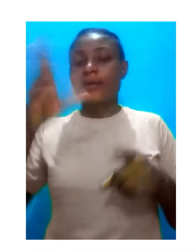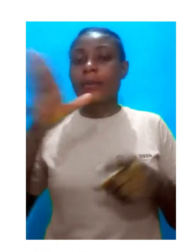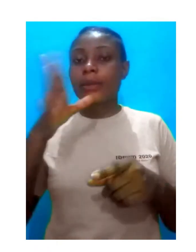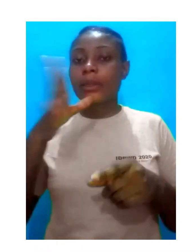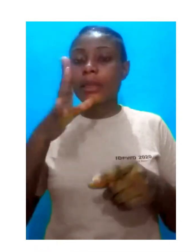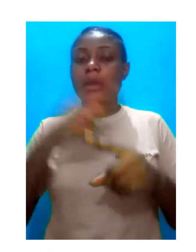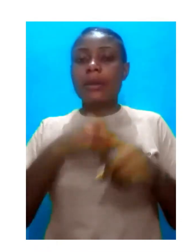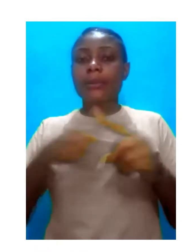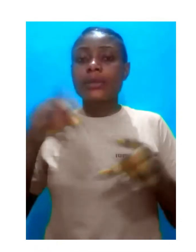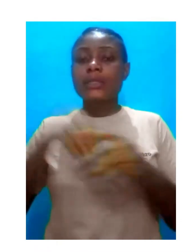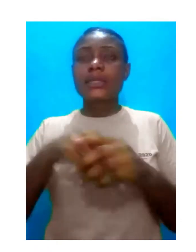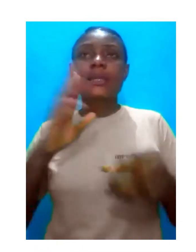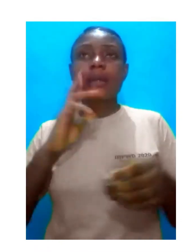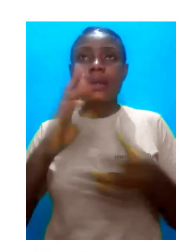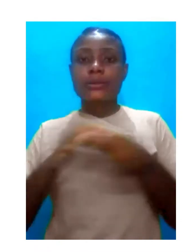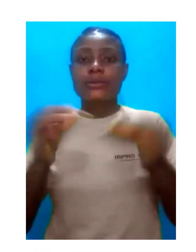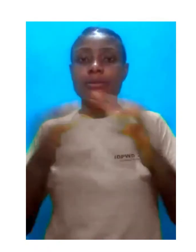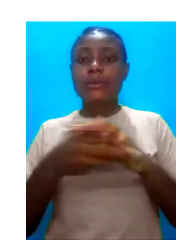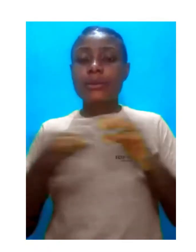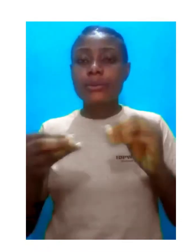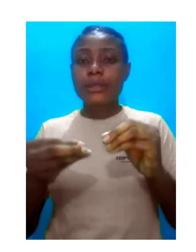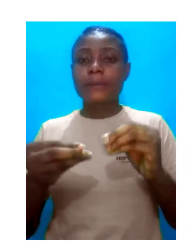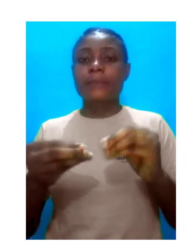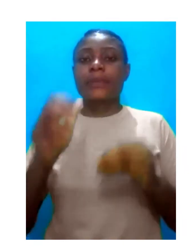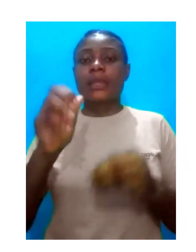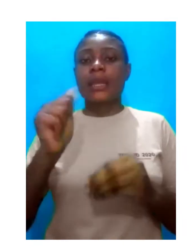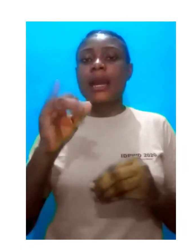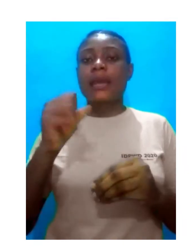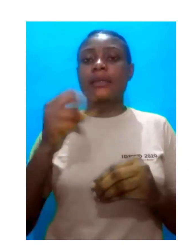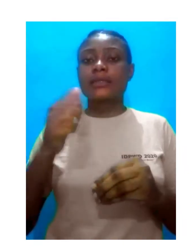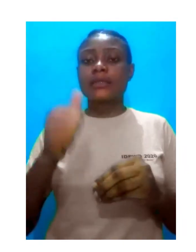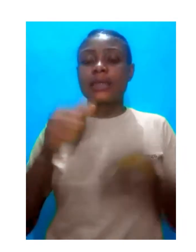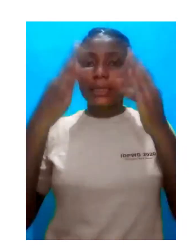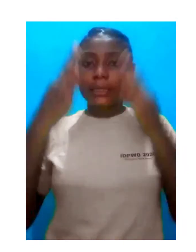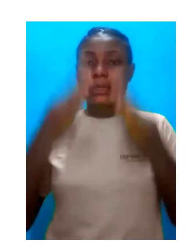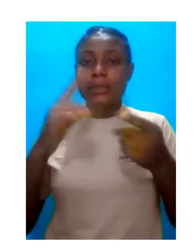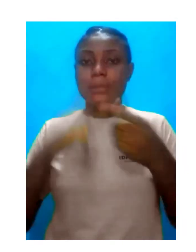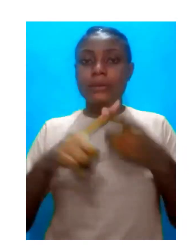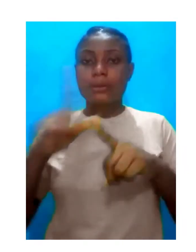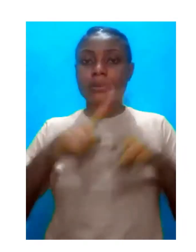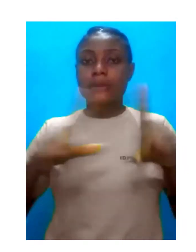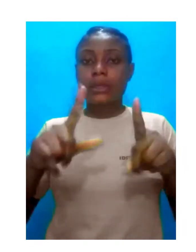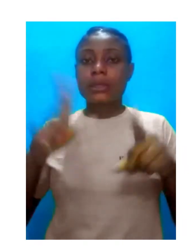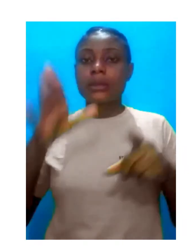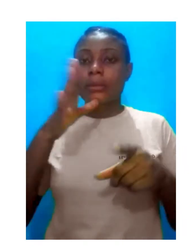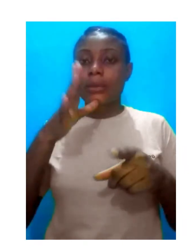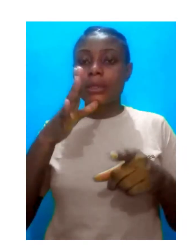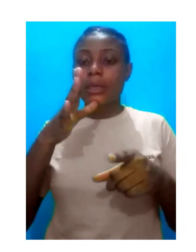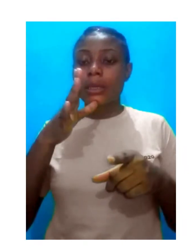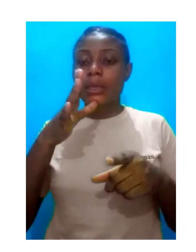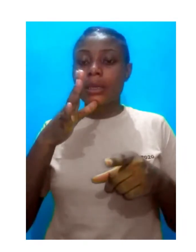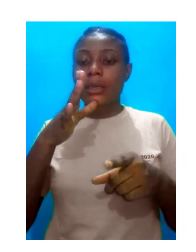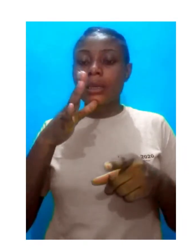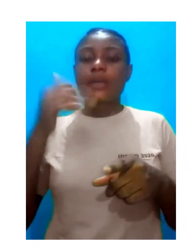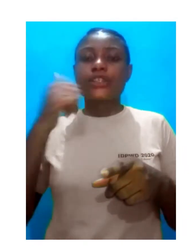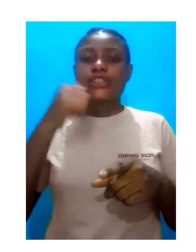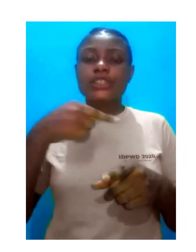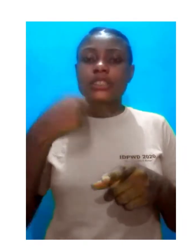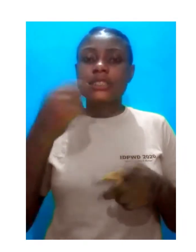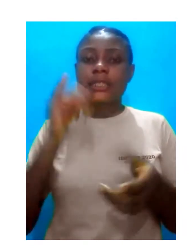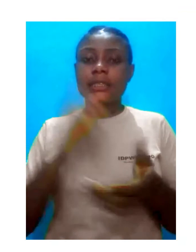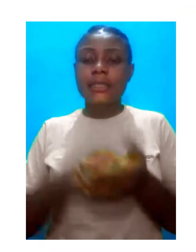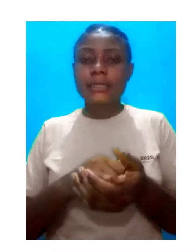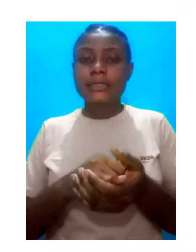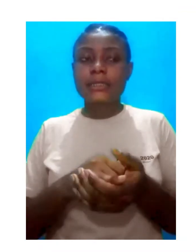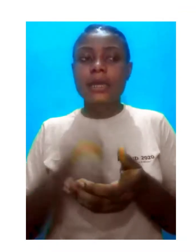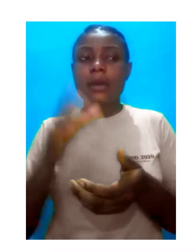and that's the sign for mother. But in her story, Aisha chose to sign mother